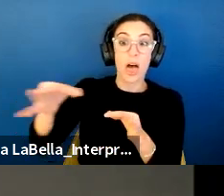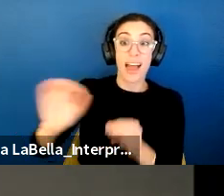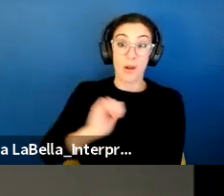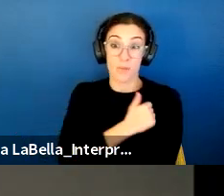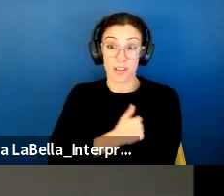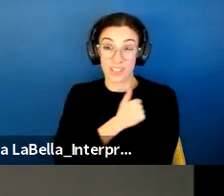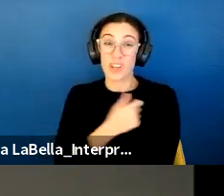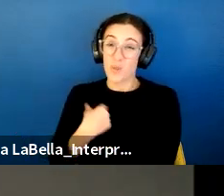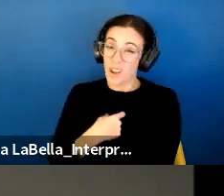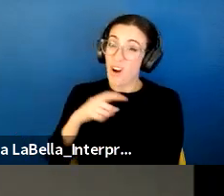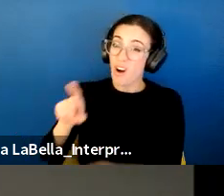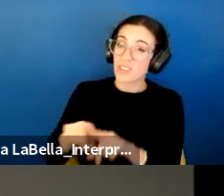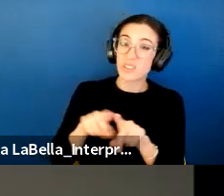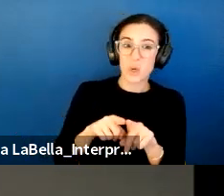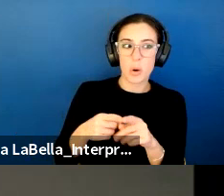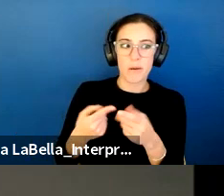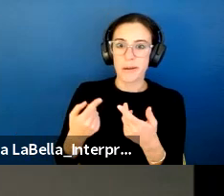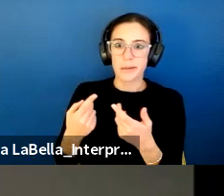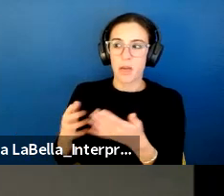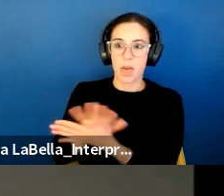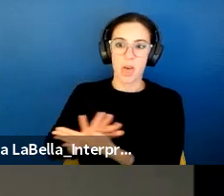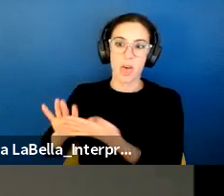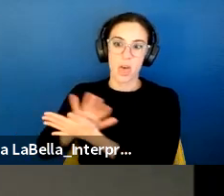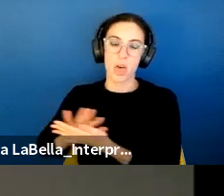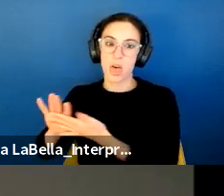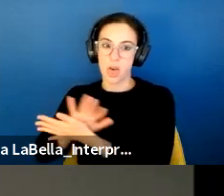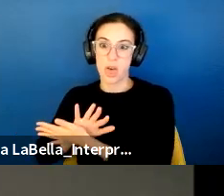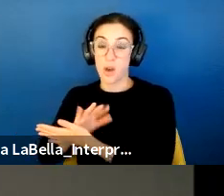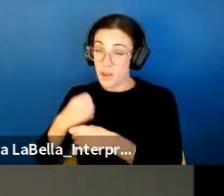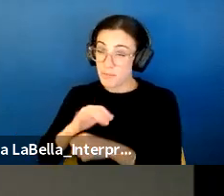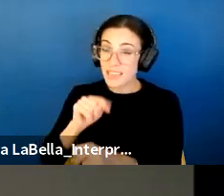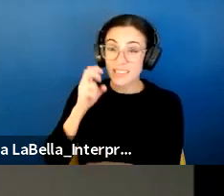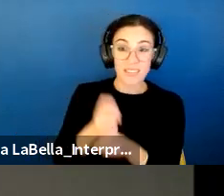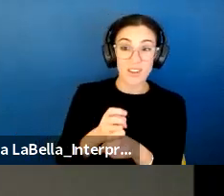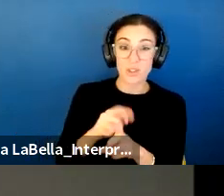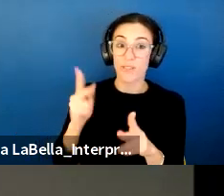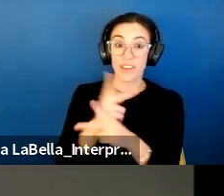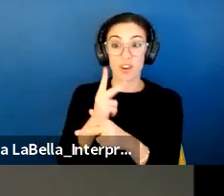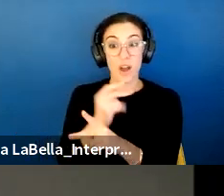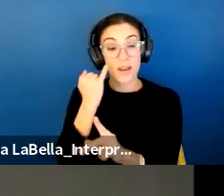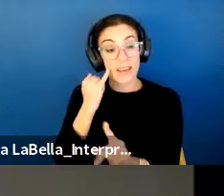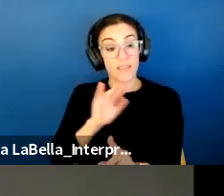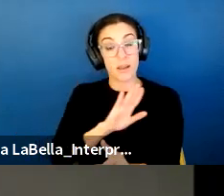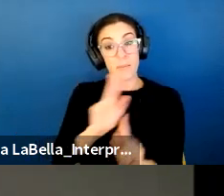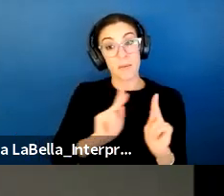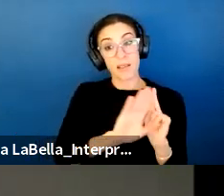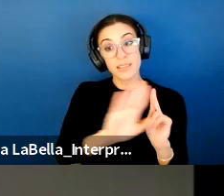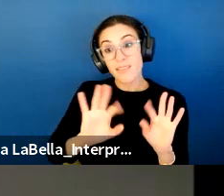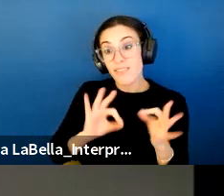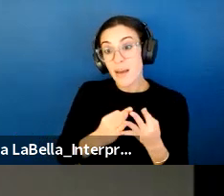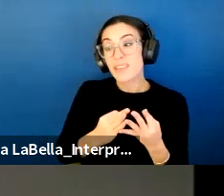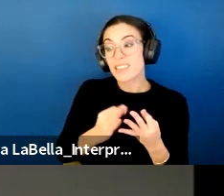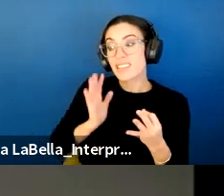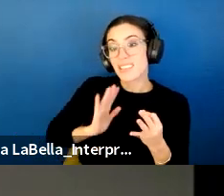records. We made it very difficult for people to figure out if their families had been named and had been impacted. And so people had to live